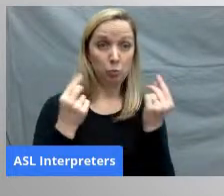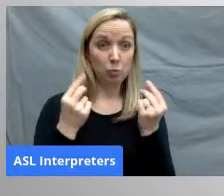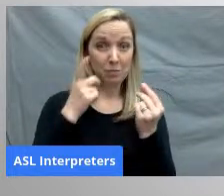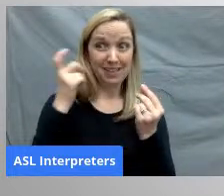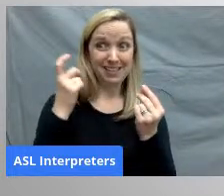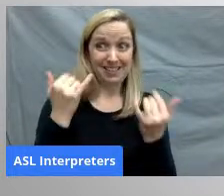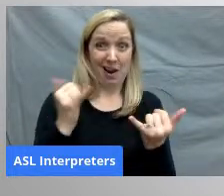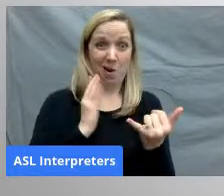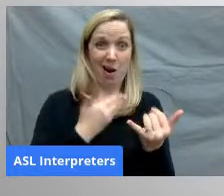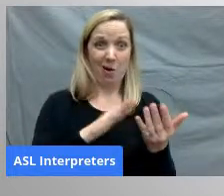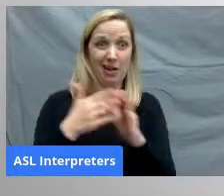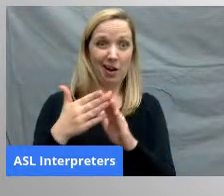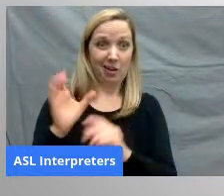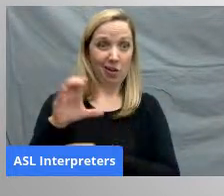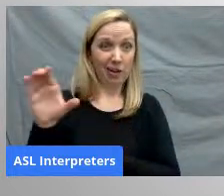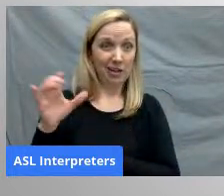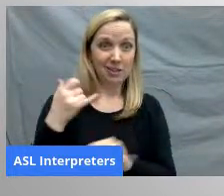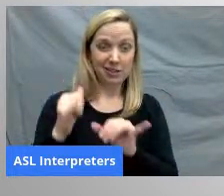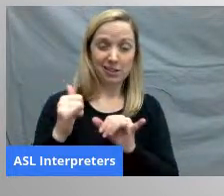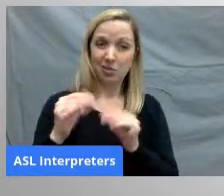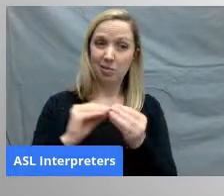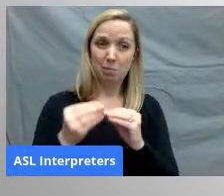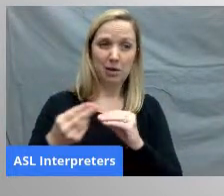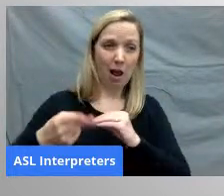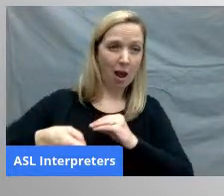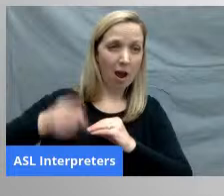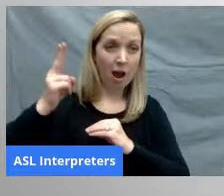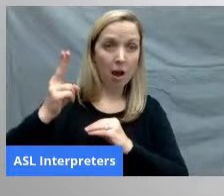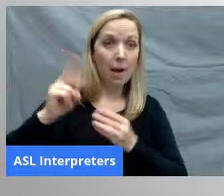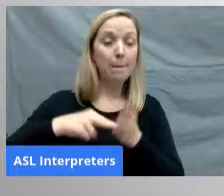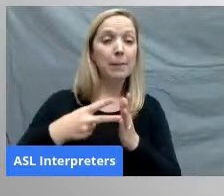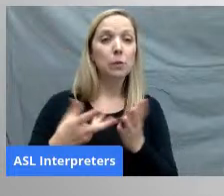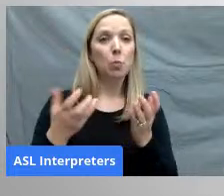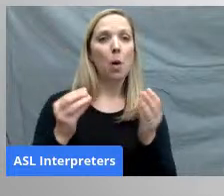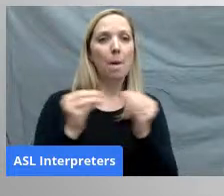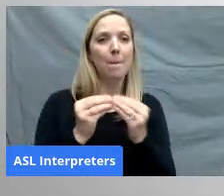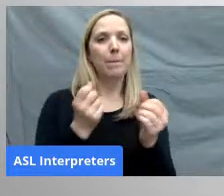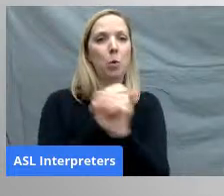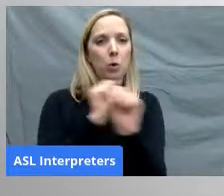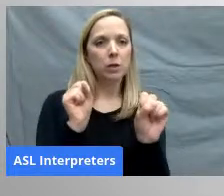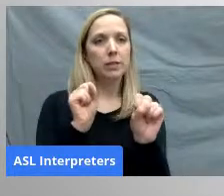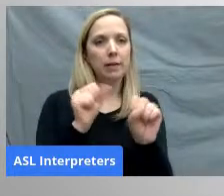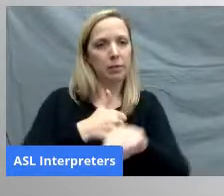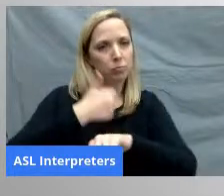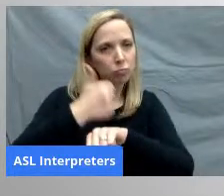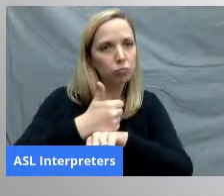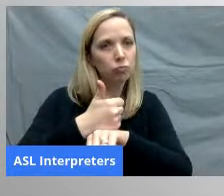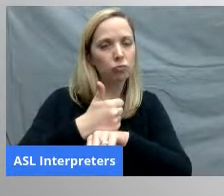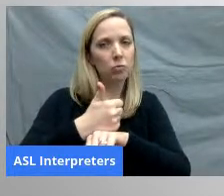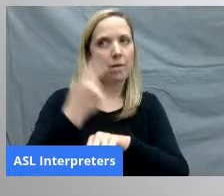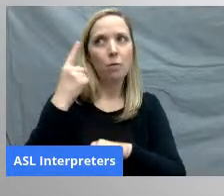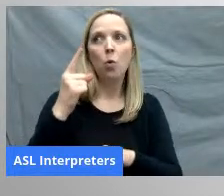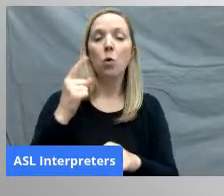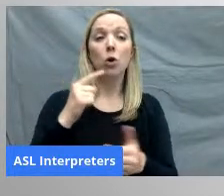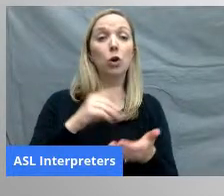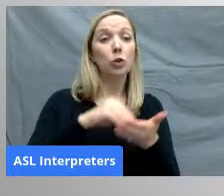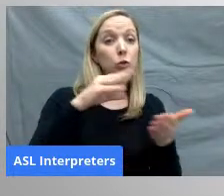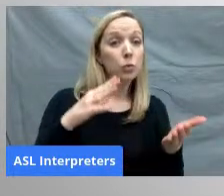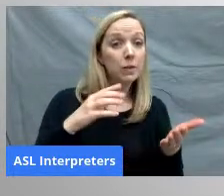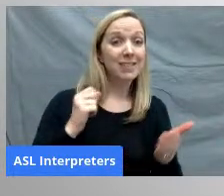Clark County, we want to make sure that we put additional measures in place to have staff and